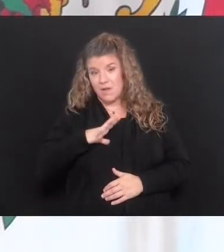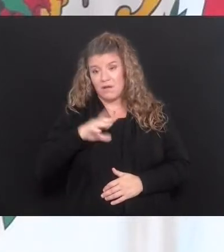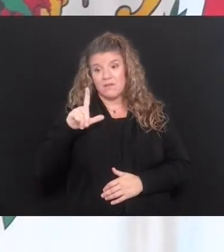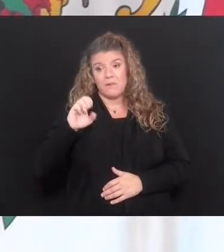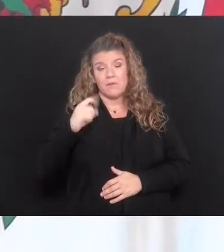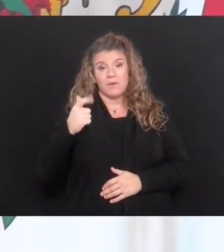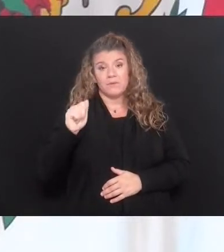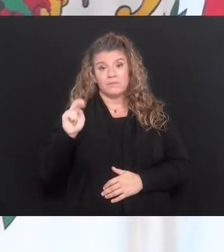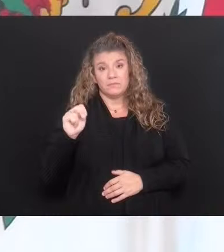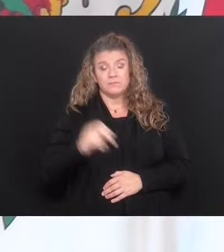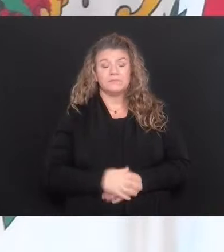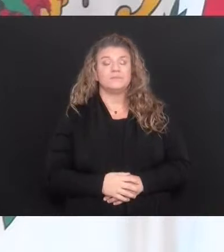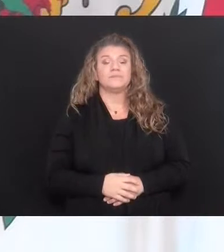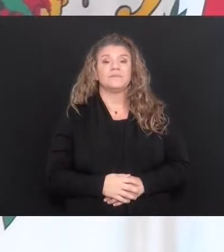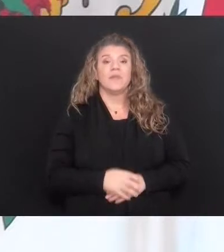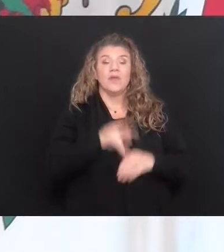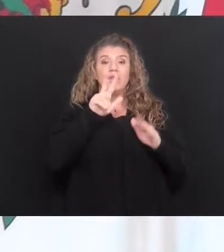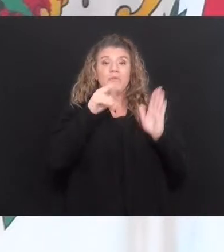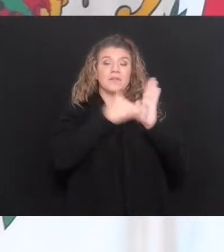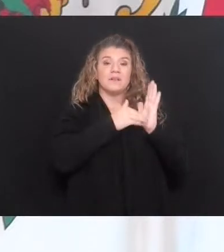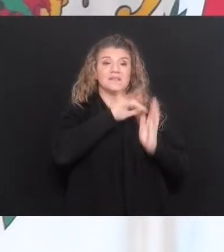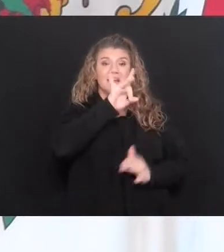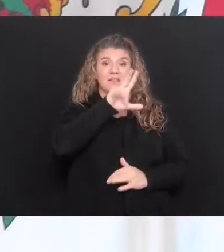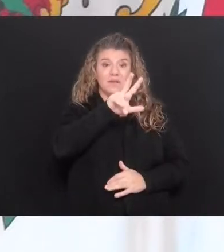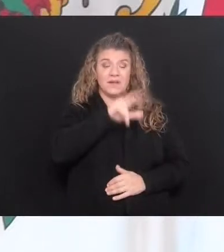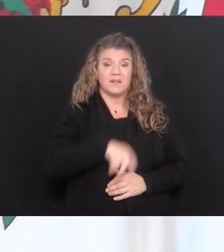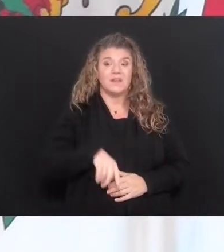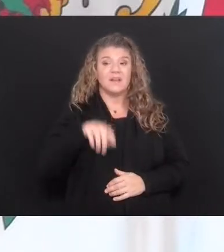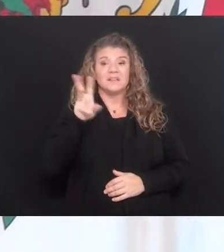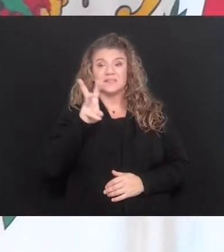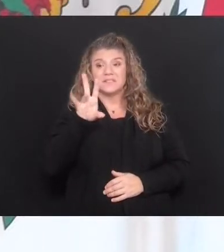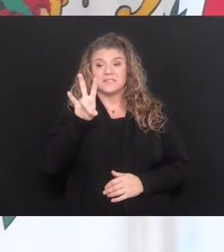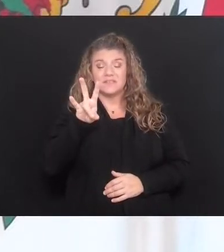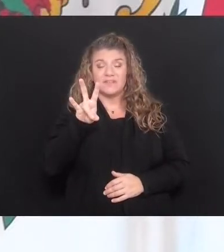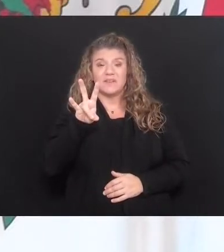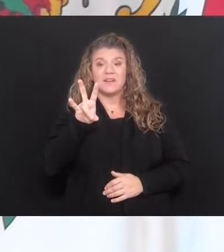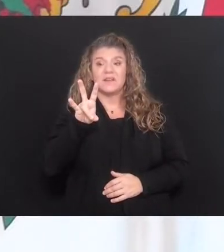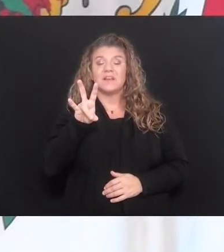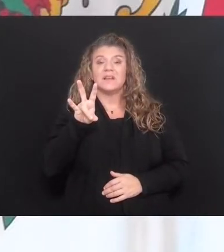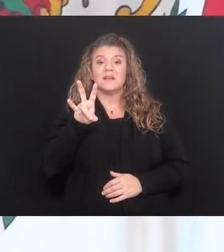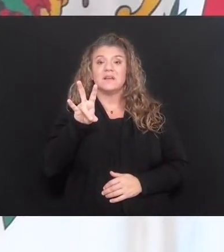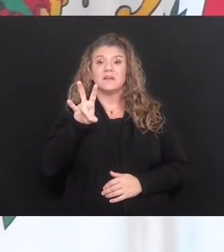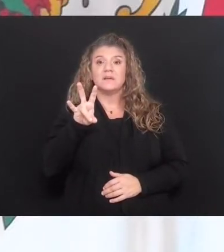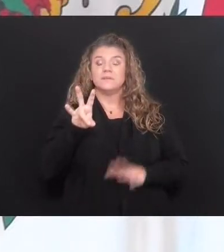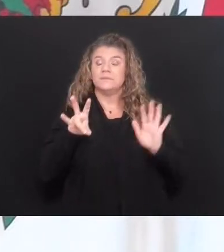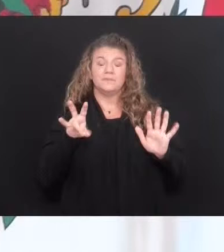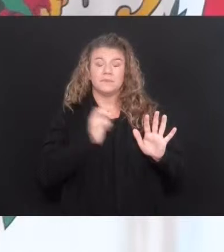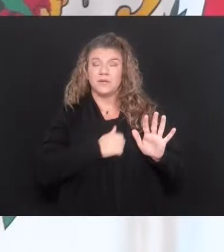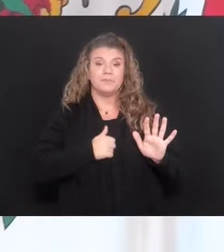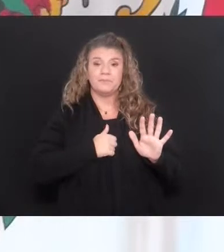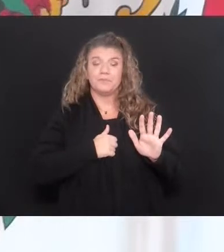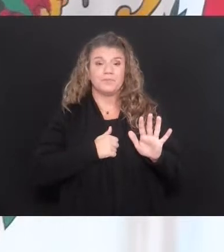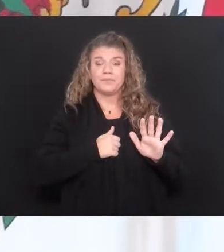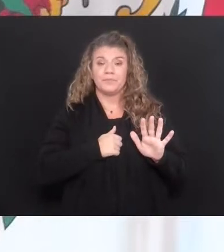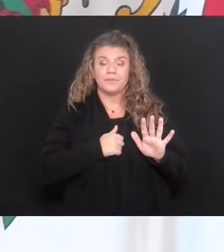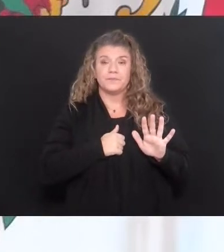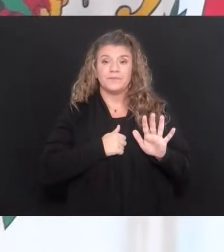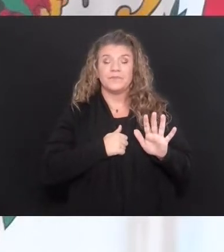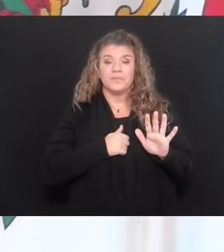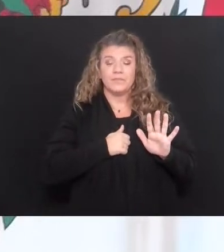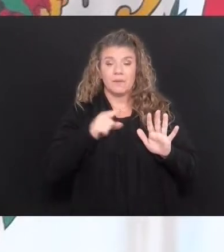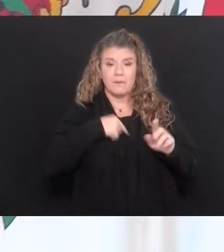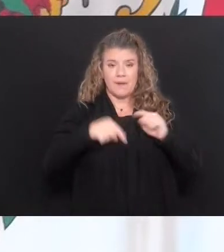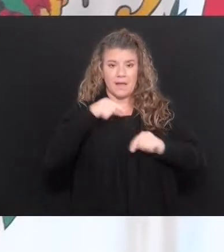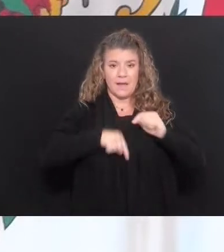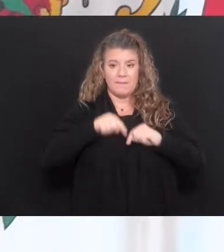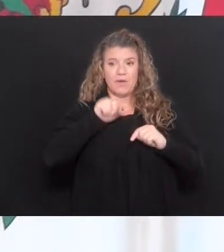Logan County. The 3,083rd death is a 67-year-old sorry. Let me back